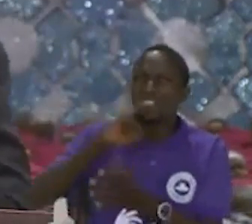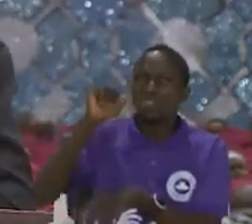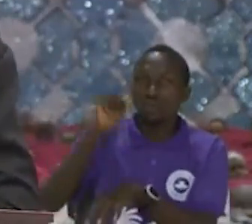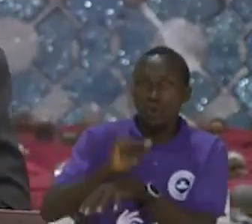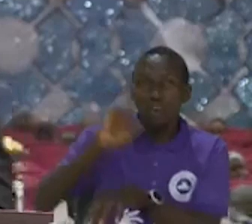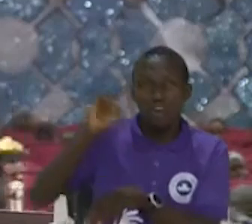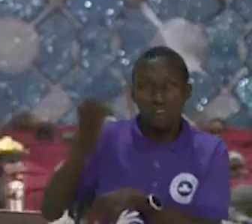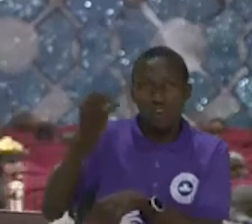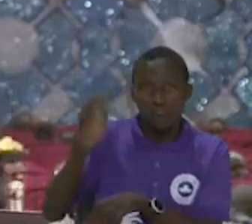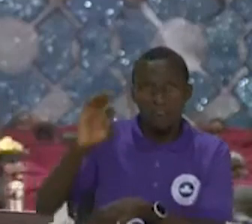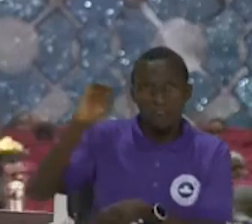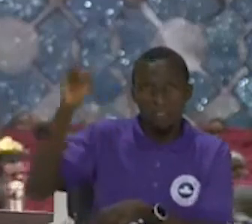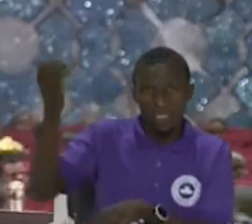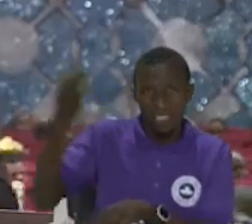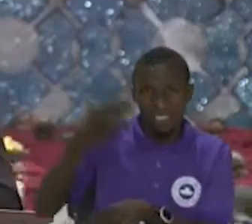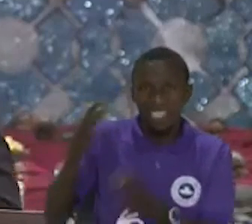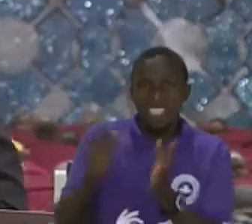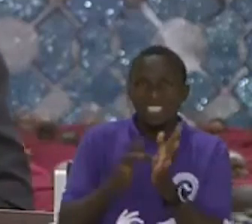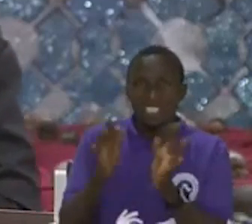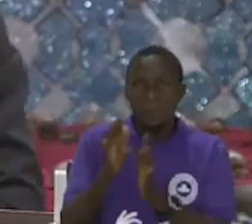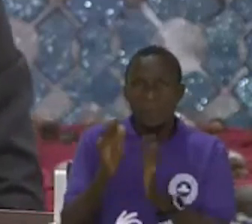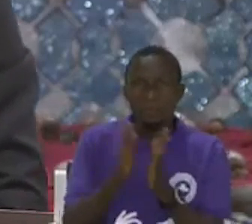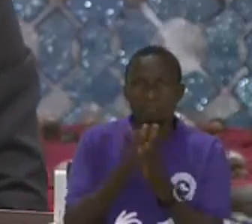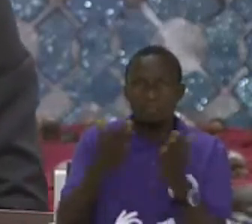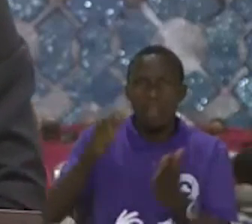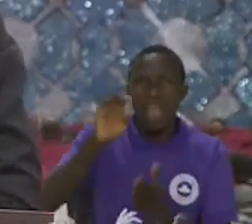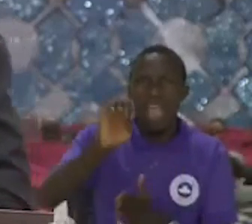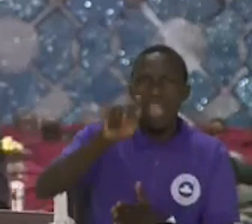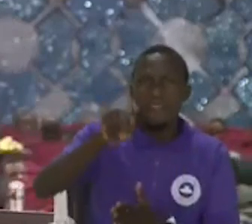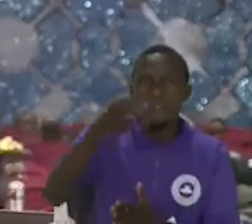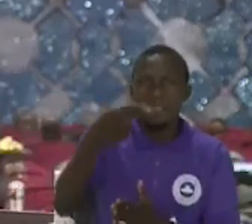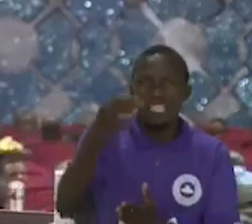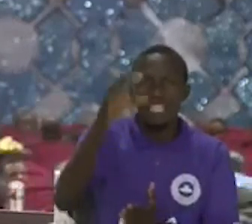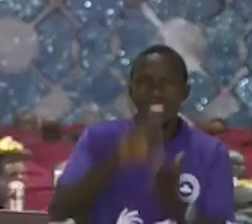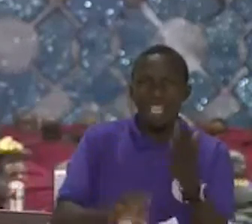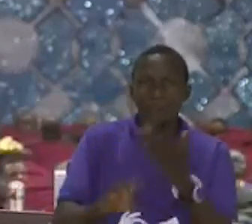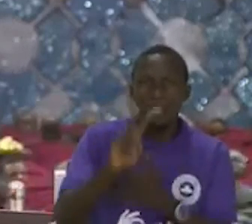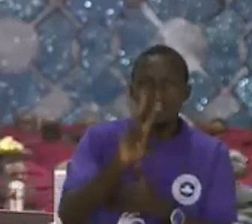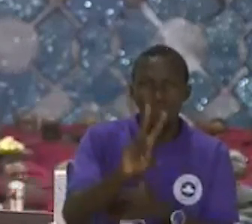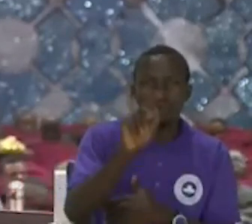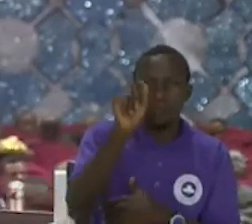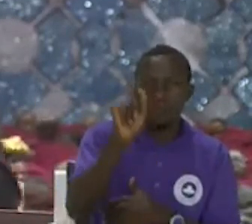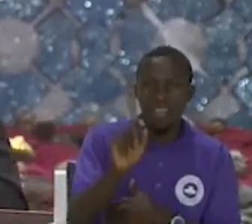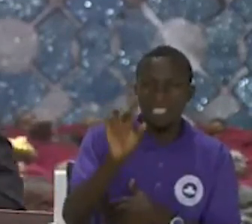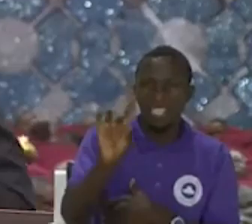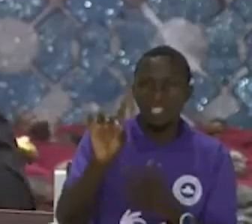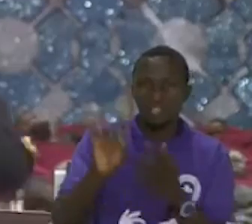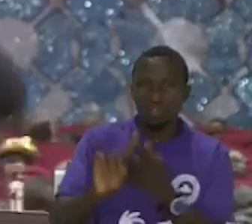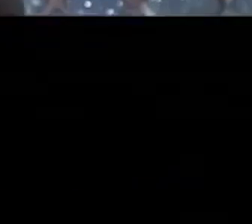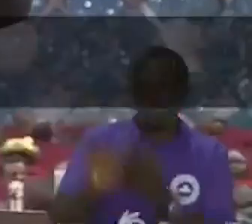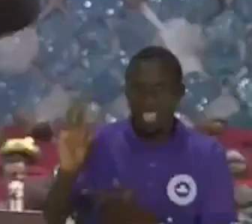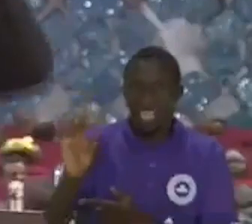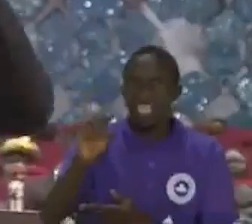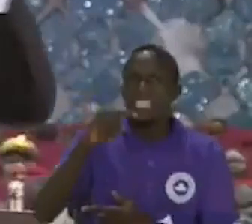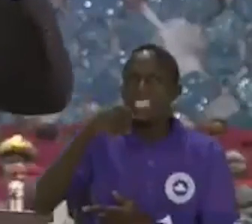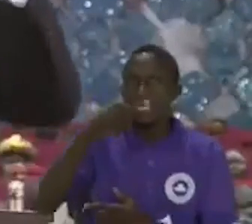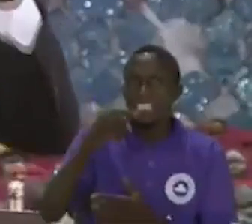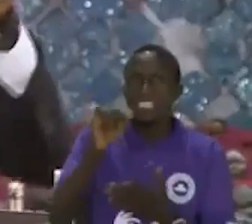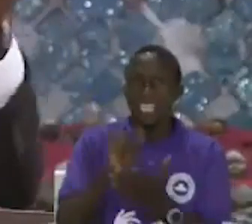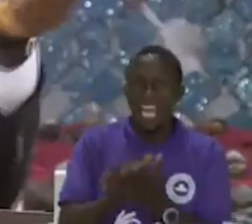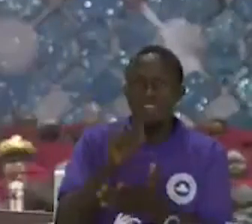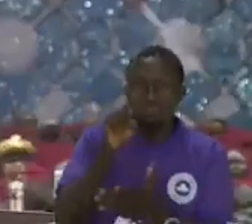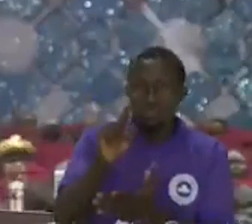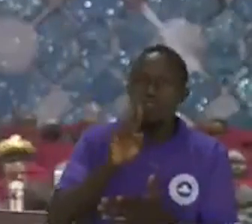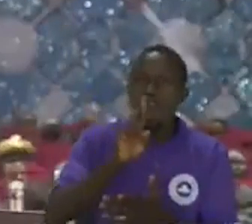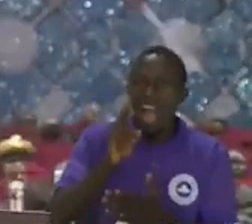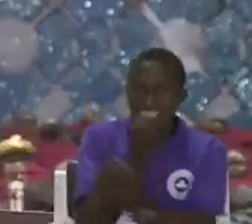The Bible speaking in Ephesians chapter 2, 8 to 9. Ephesians chapter 2, 8 to 9. It says that ye have been saved by